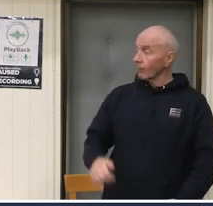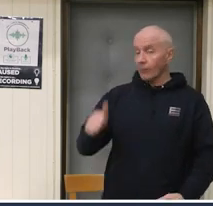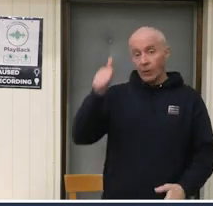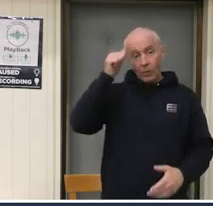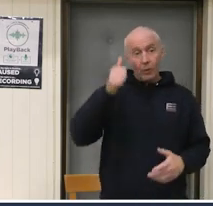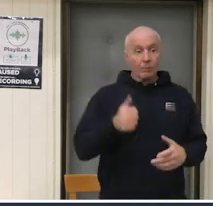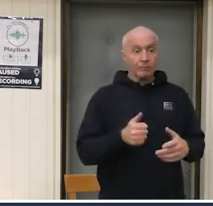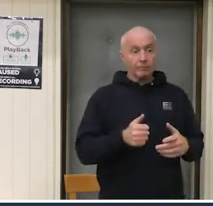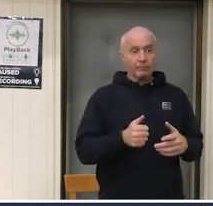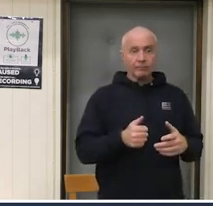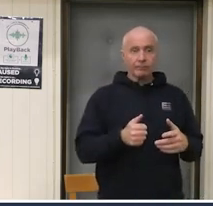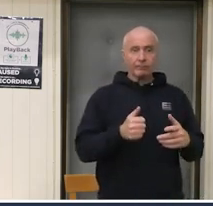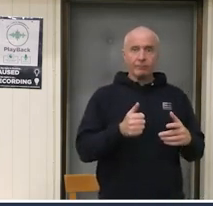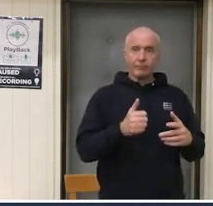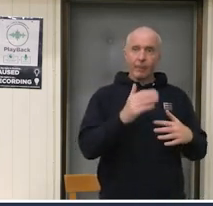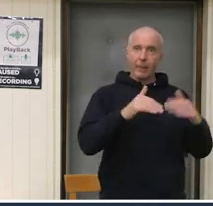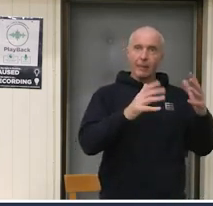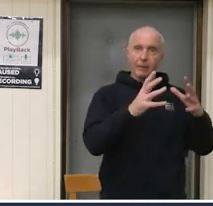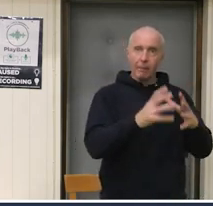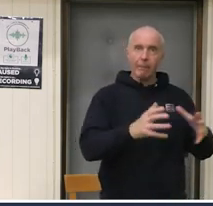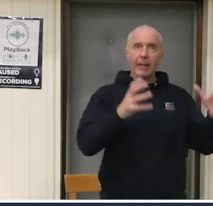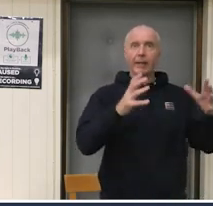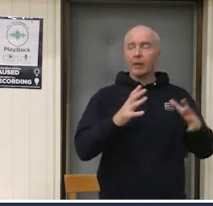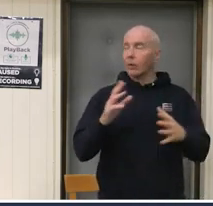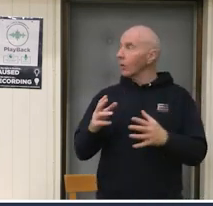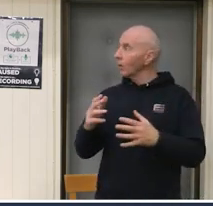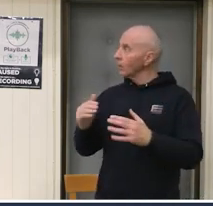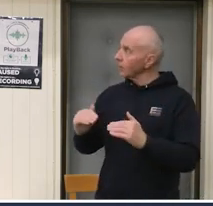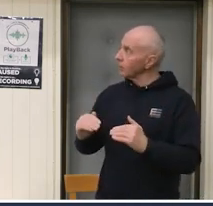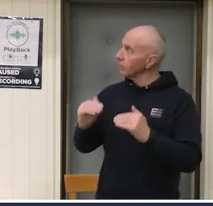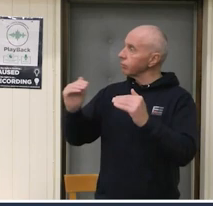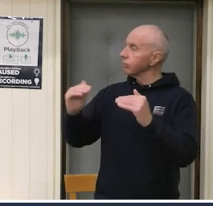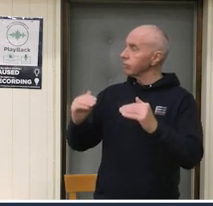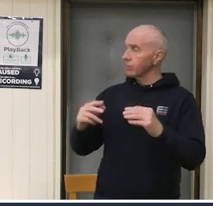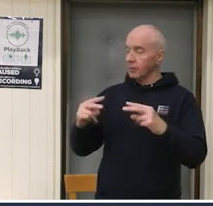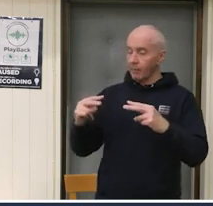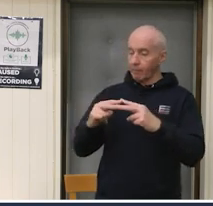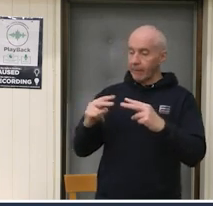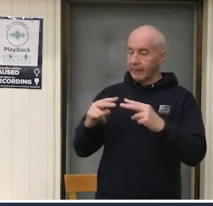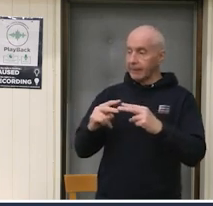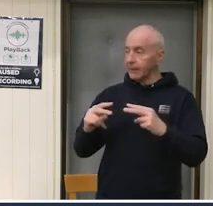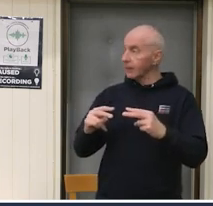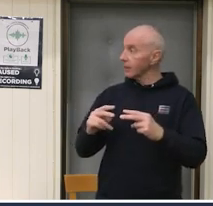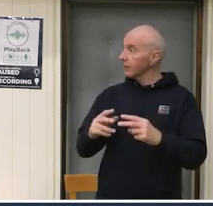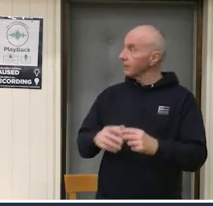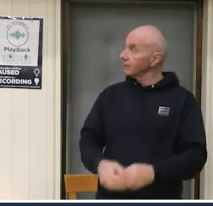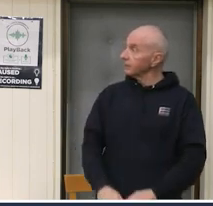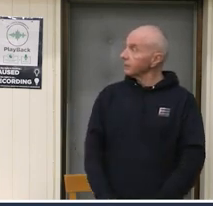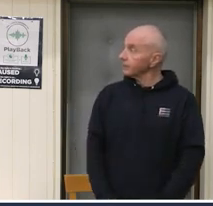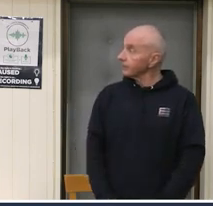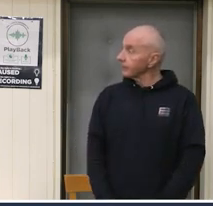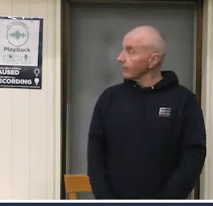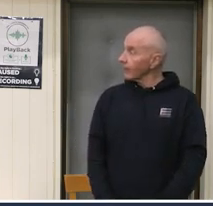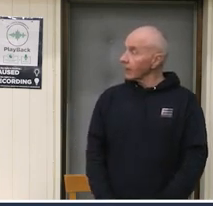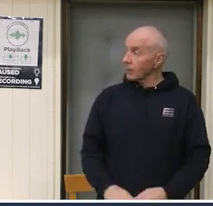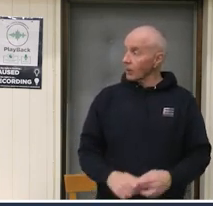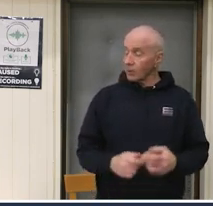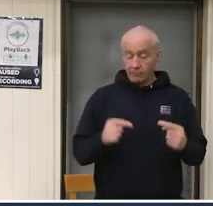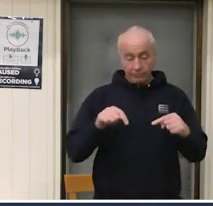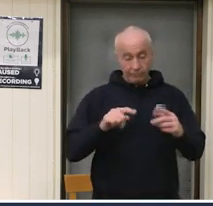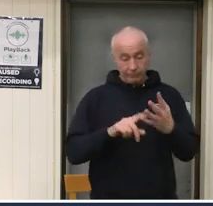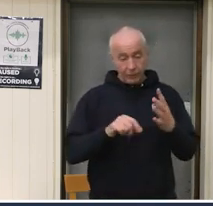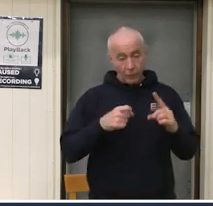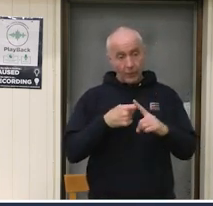up the Magfield. Well, we in the UK have also decided, well, we want in on this. We want in on this